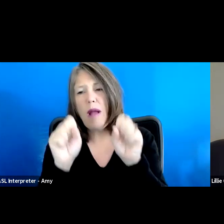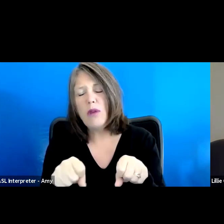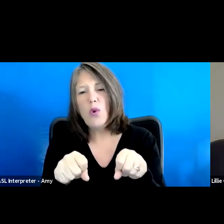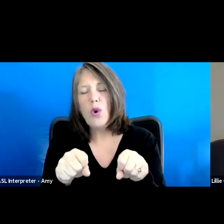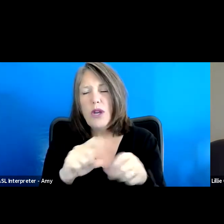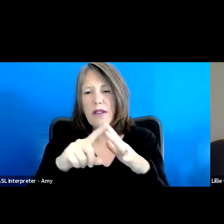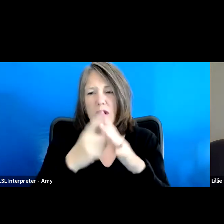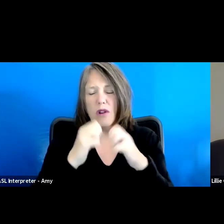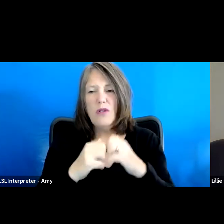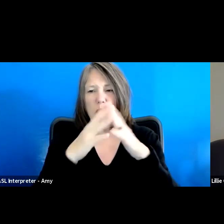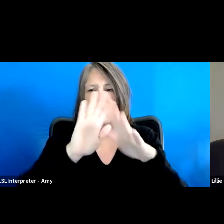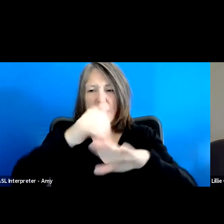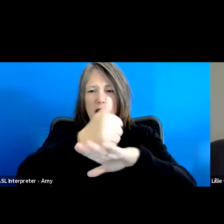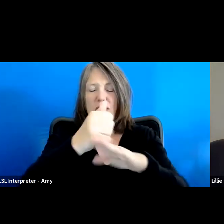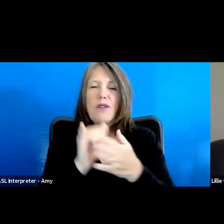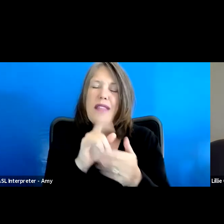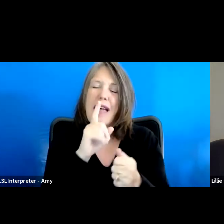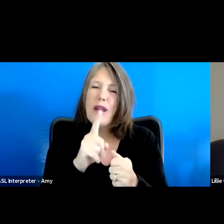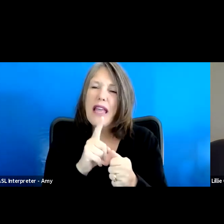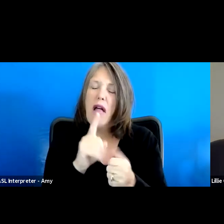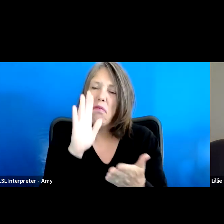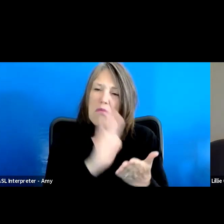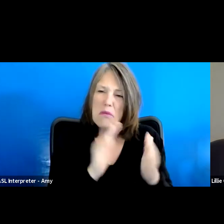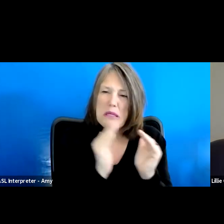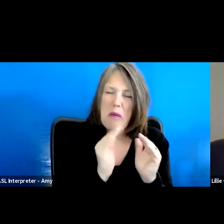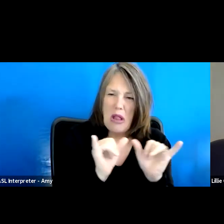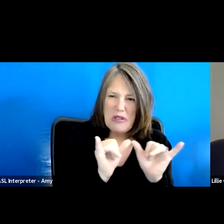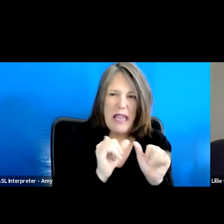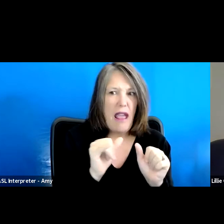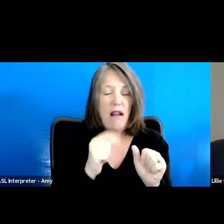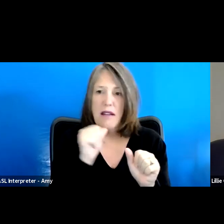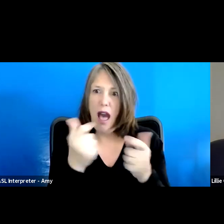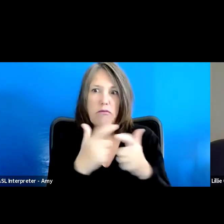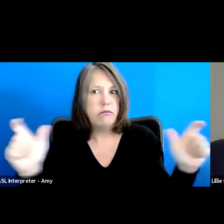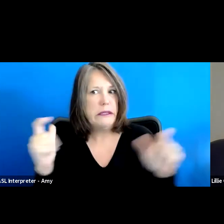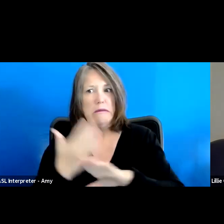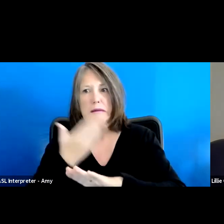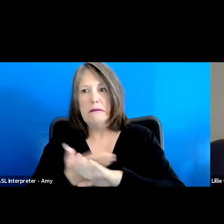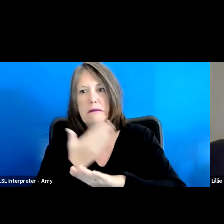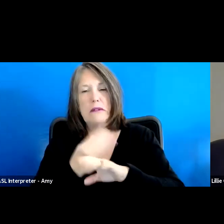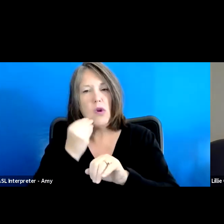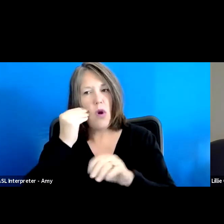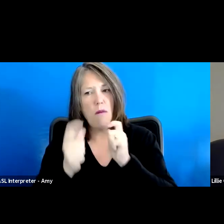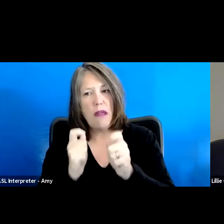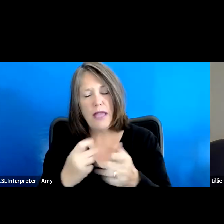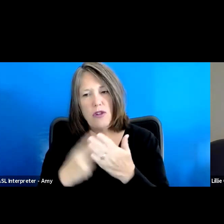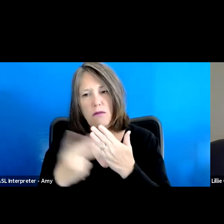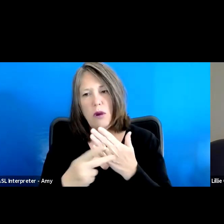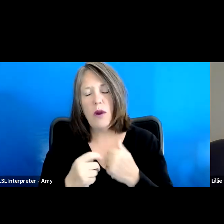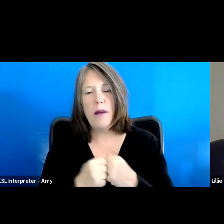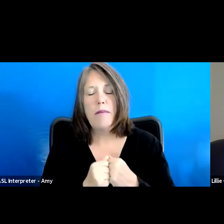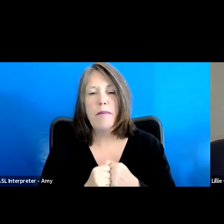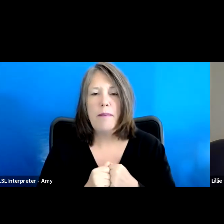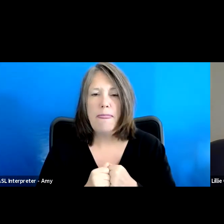to institute that's at a smaller scale than a large home modification program. Oh,